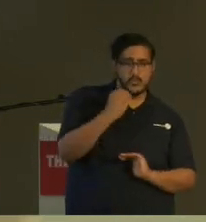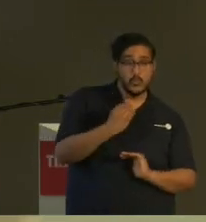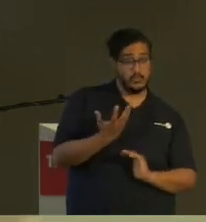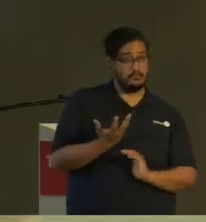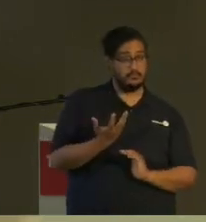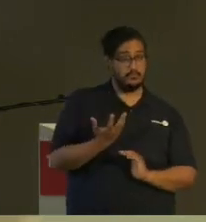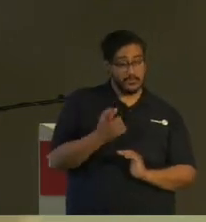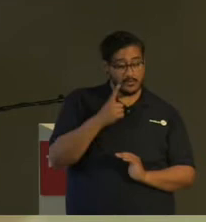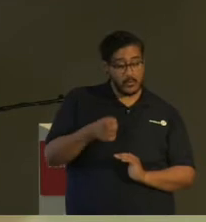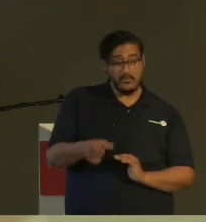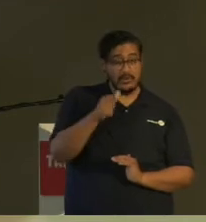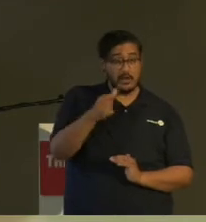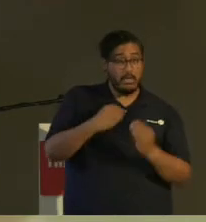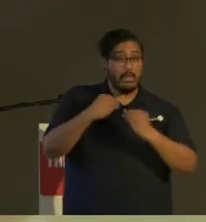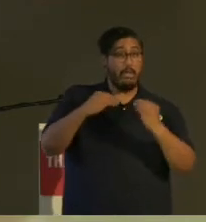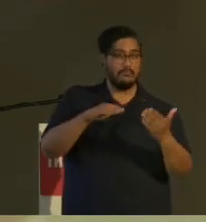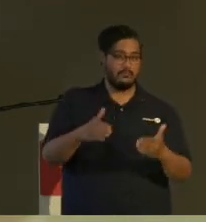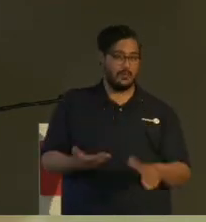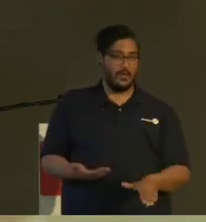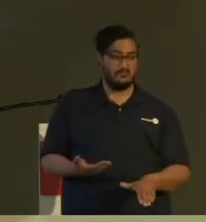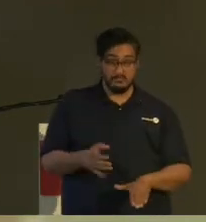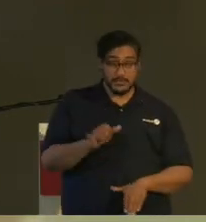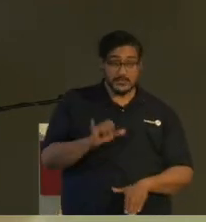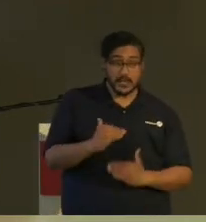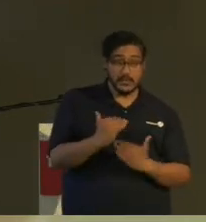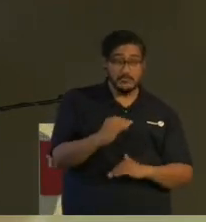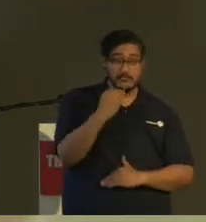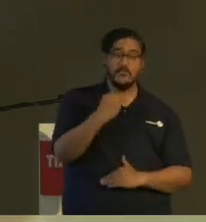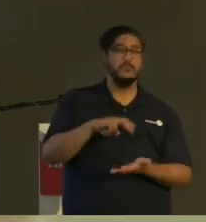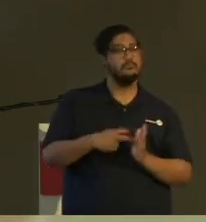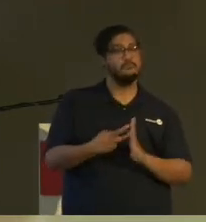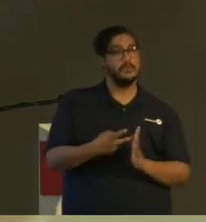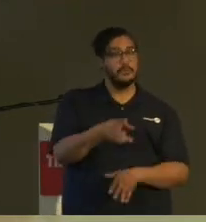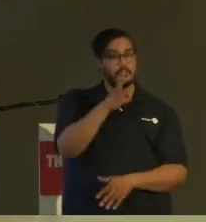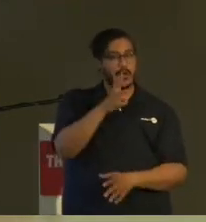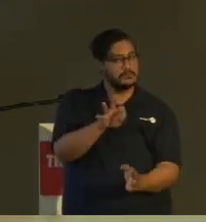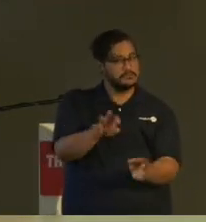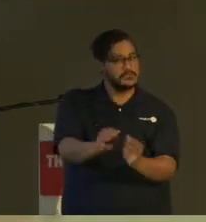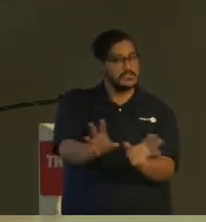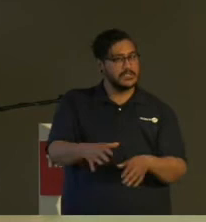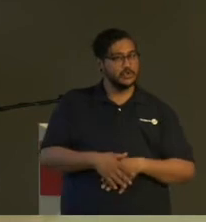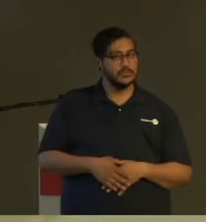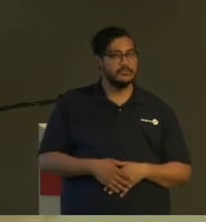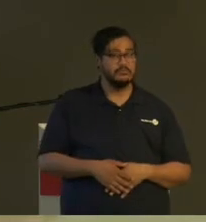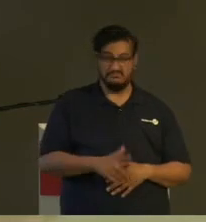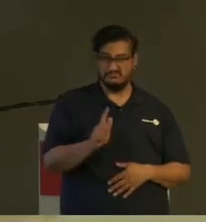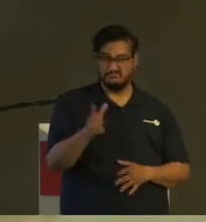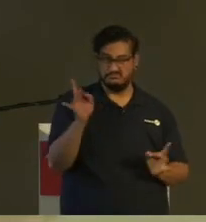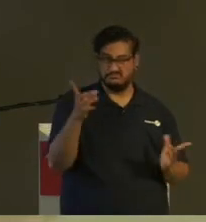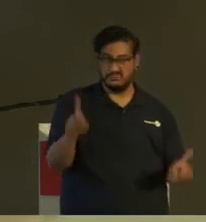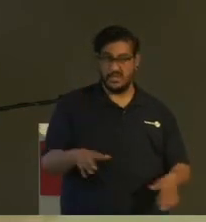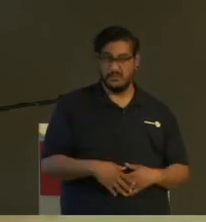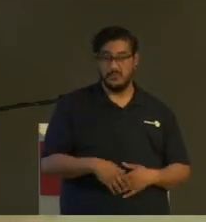the water consistently clear. But soon the birth unleashed relentless persecution. The other